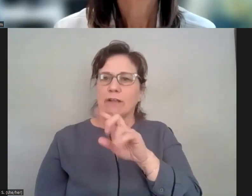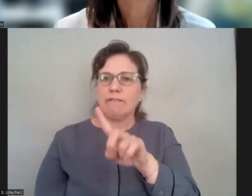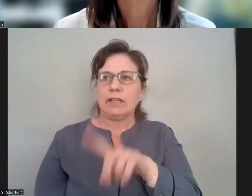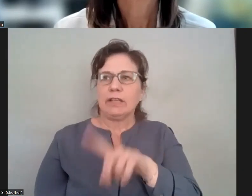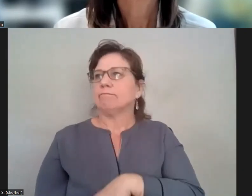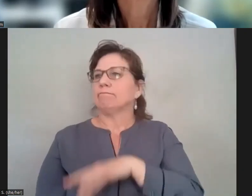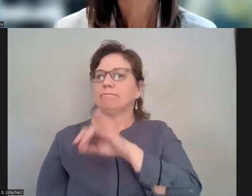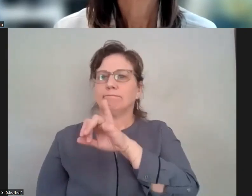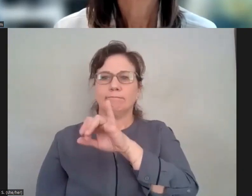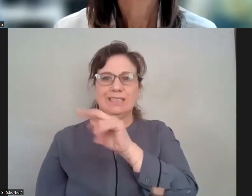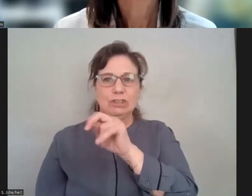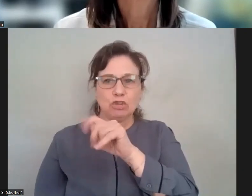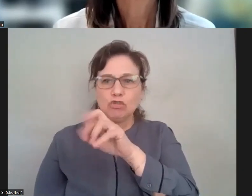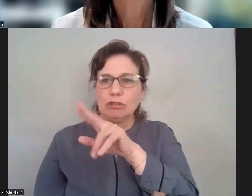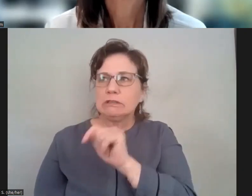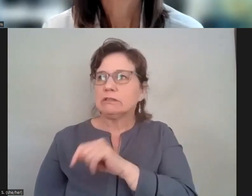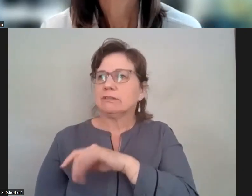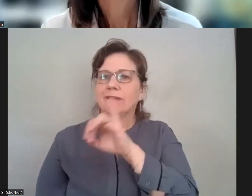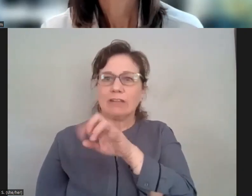Okay.